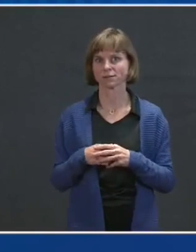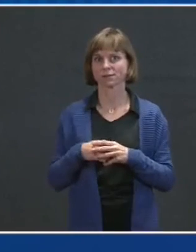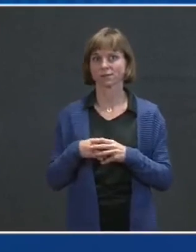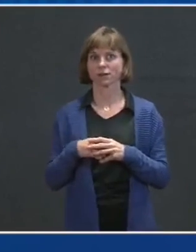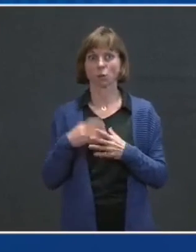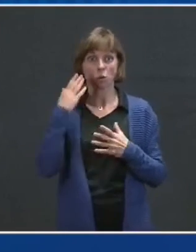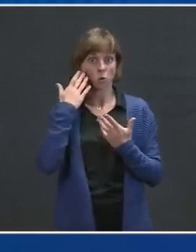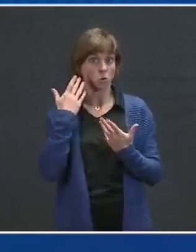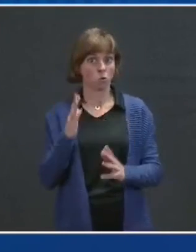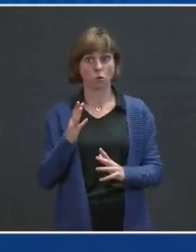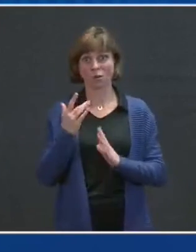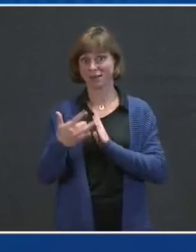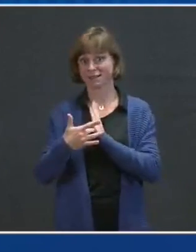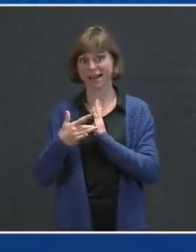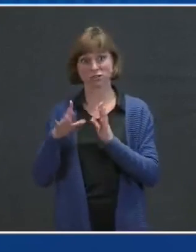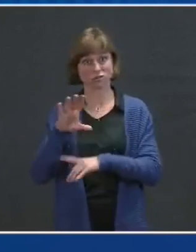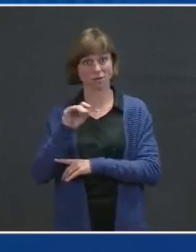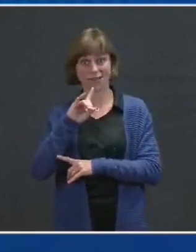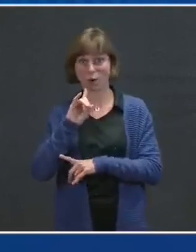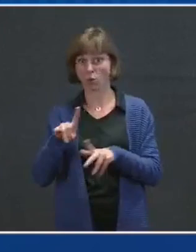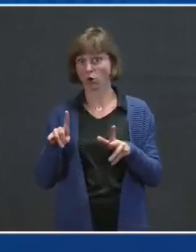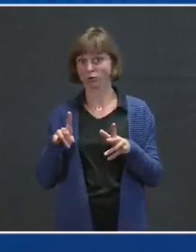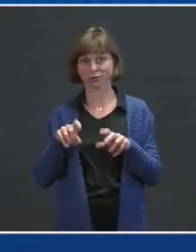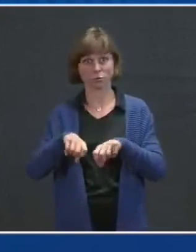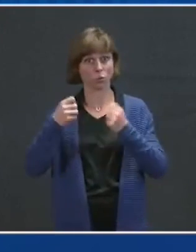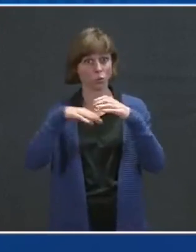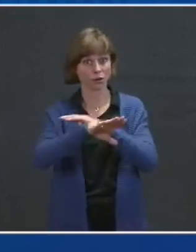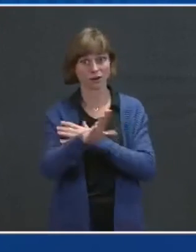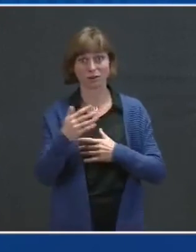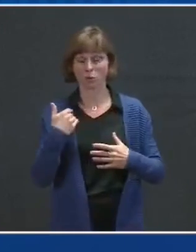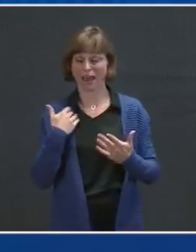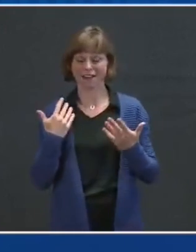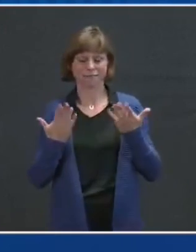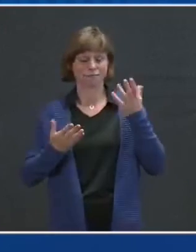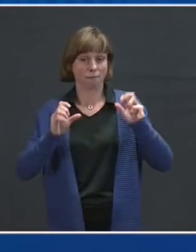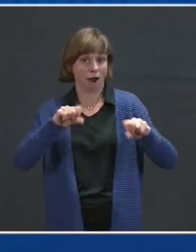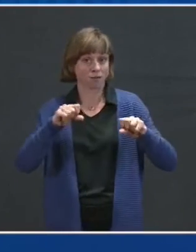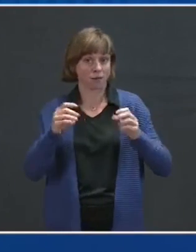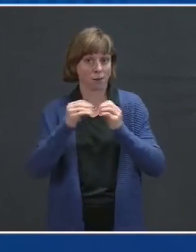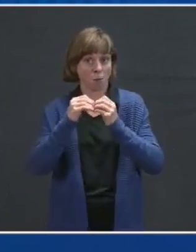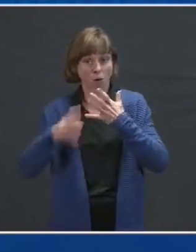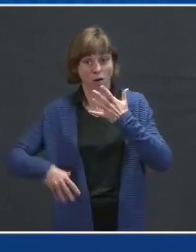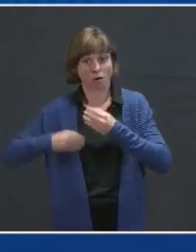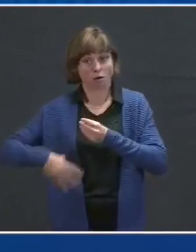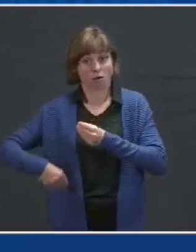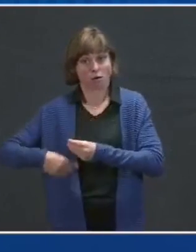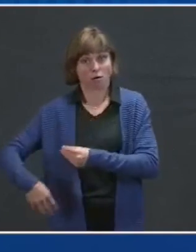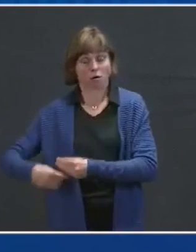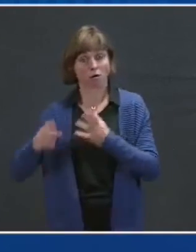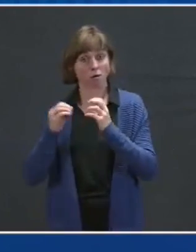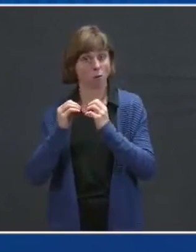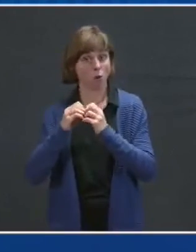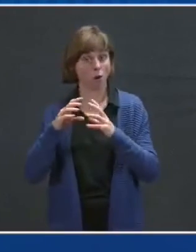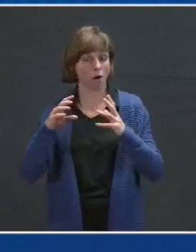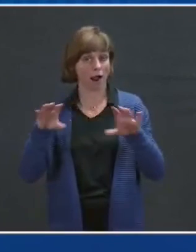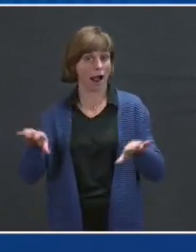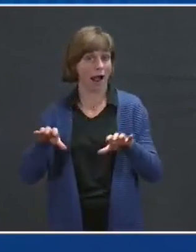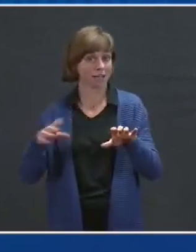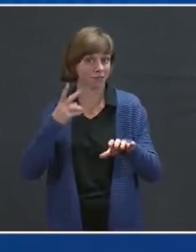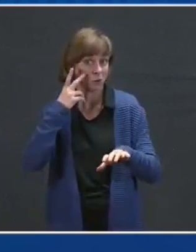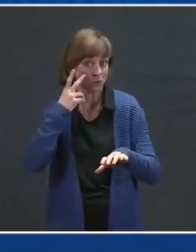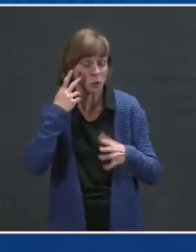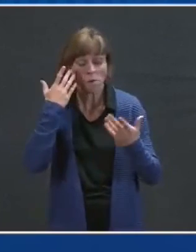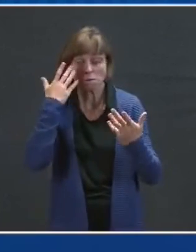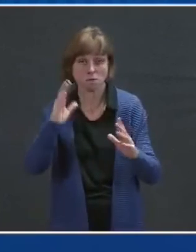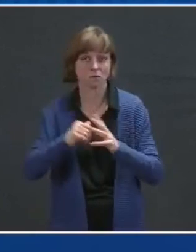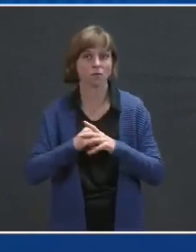And no, we have not ruled out potential additional activity, but we're very focused on carefully taking this step by step to